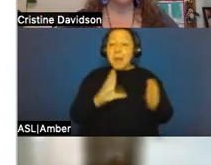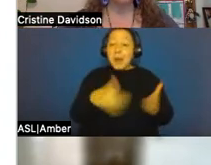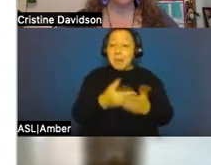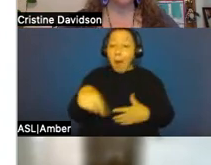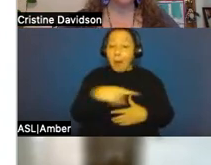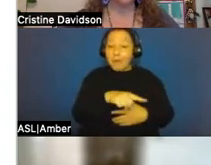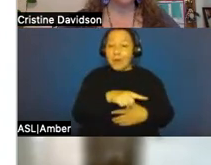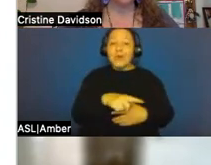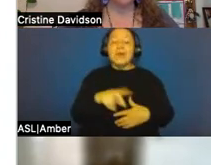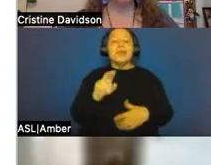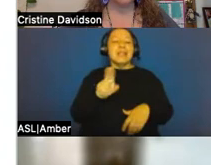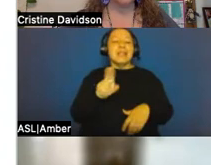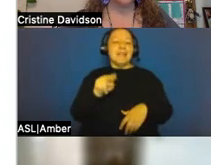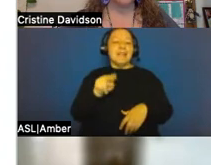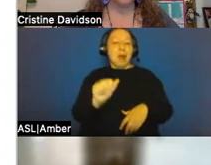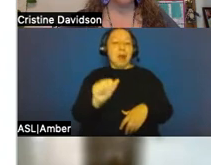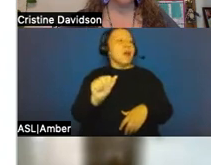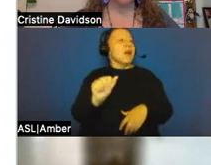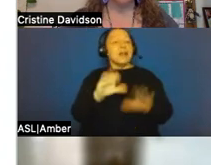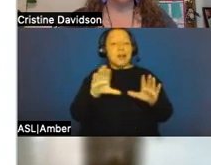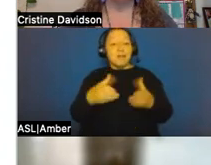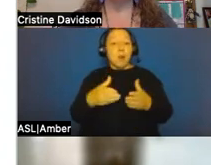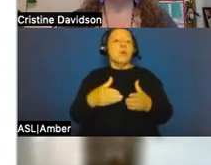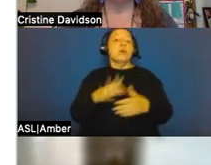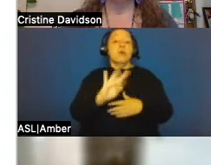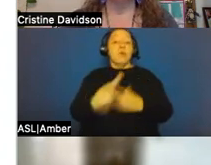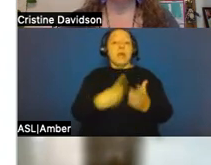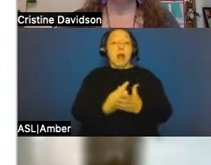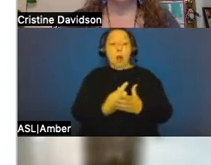Native Focused 40-Hour Sexual Assault Advocacy Training.